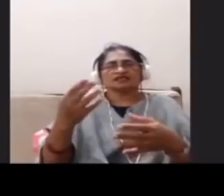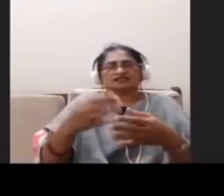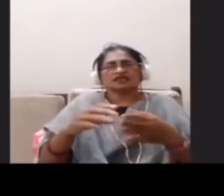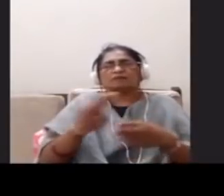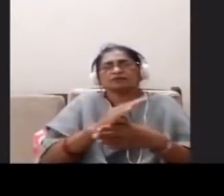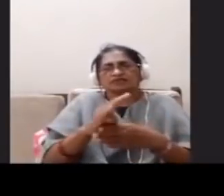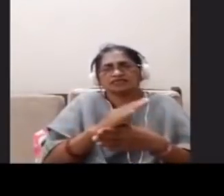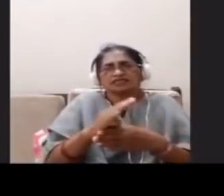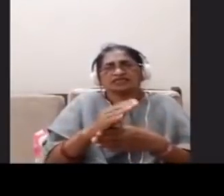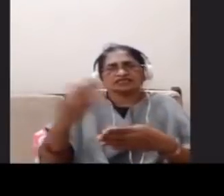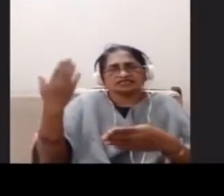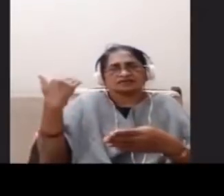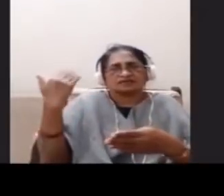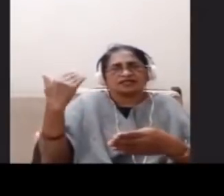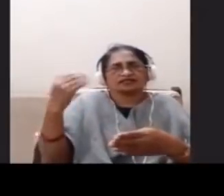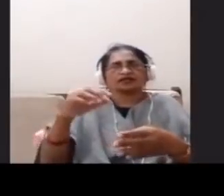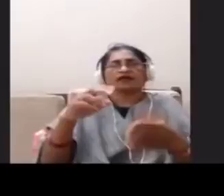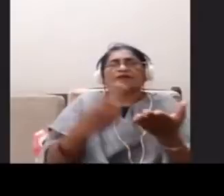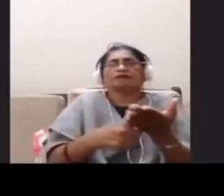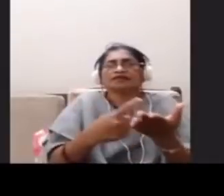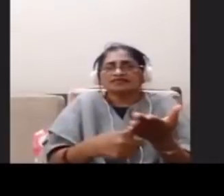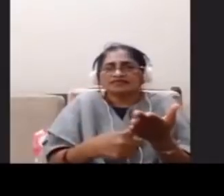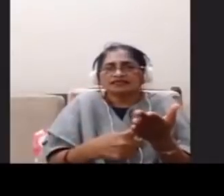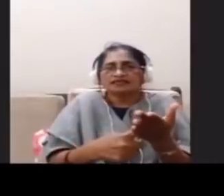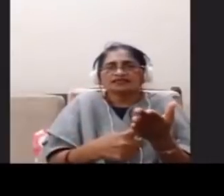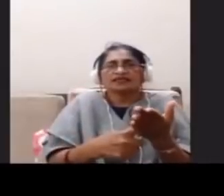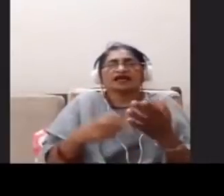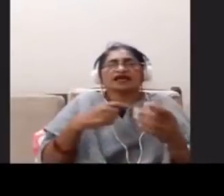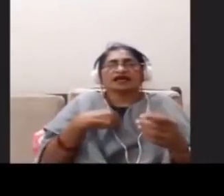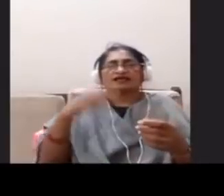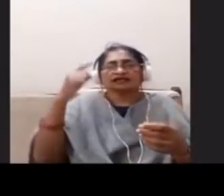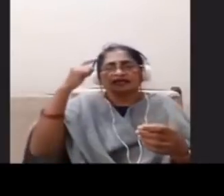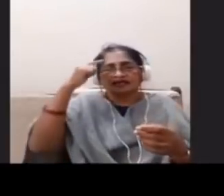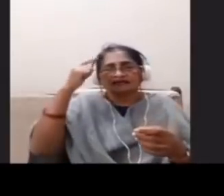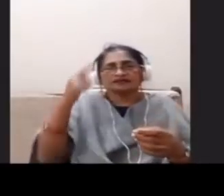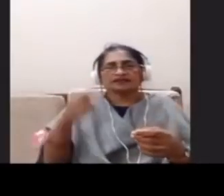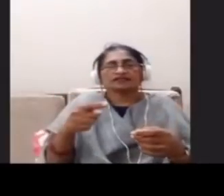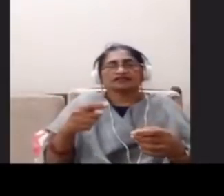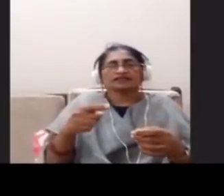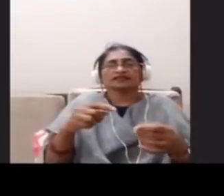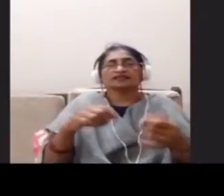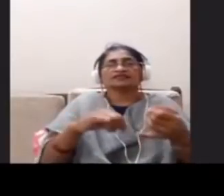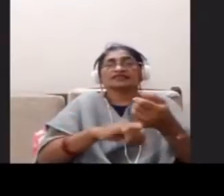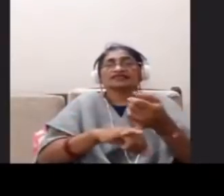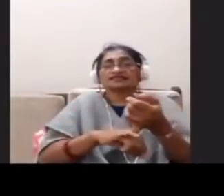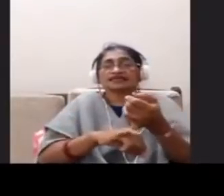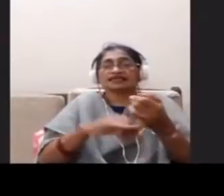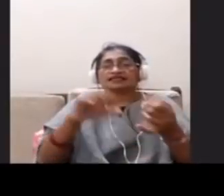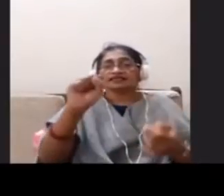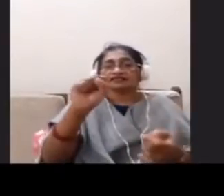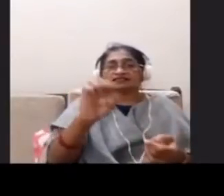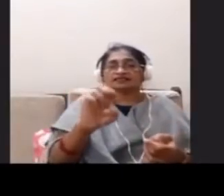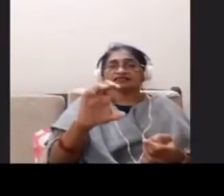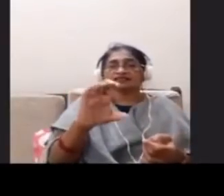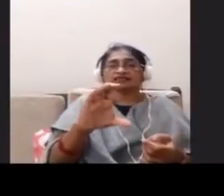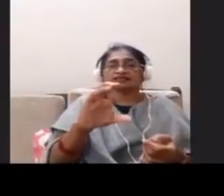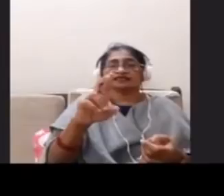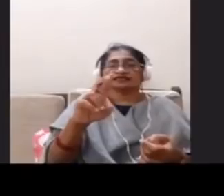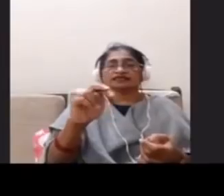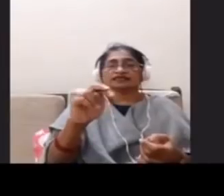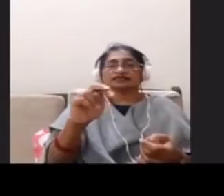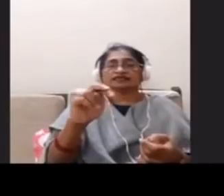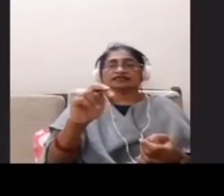which is still in progress. And I think we have ma'am's secretary here, Mr. Mahesh, who will convey